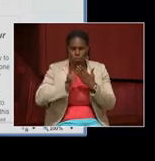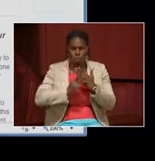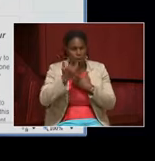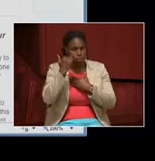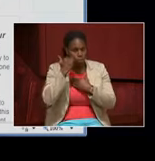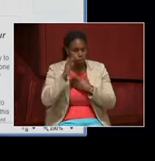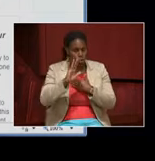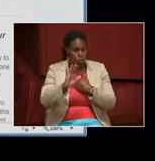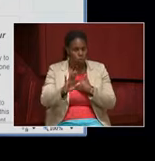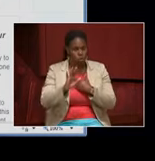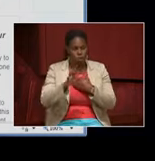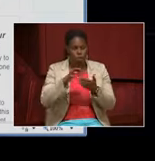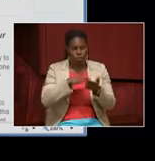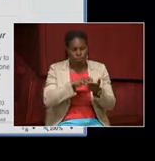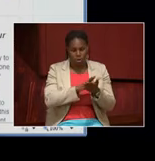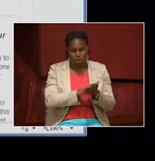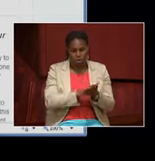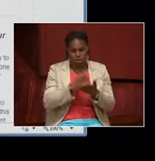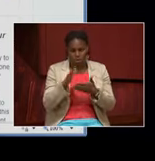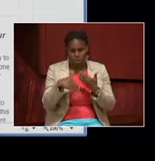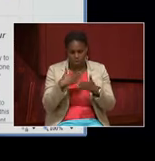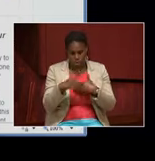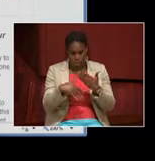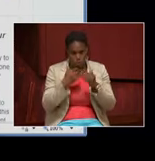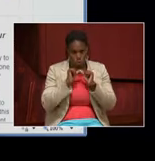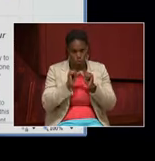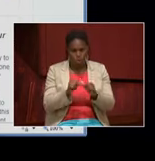that is pretty much ongoing. All kinds of